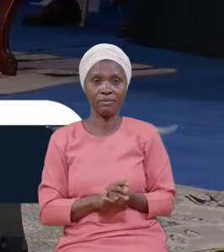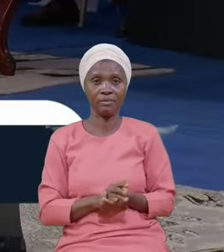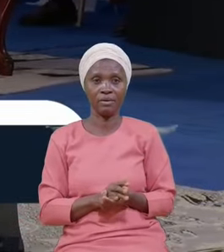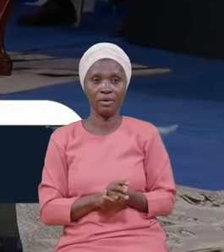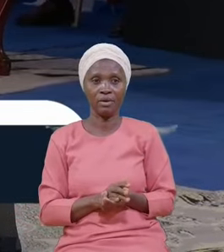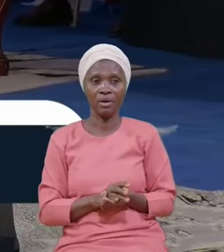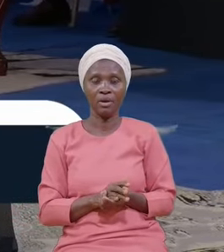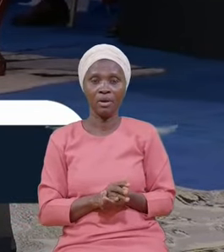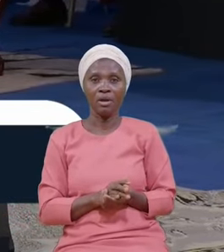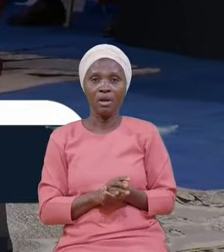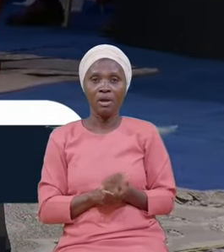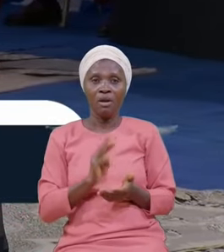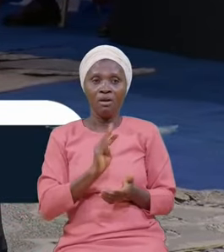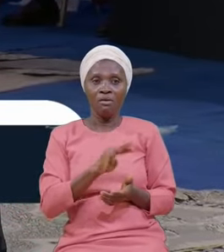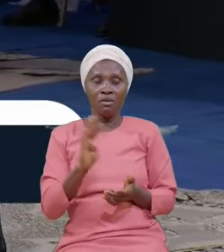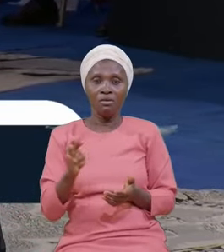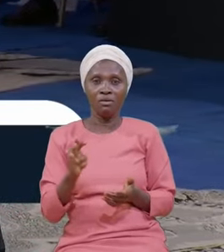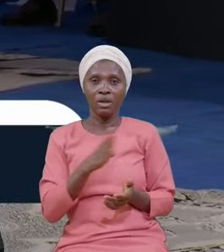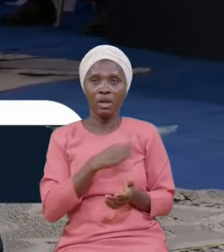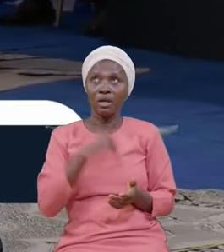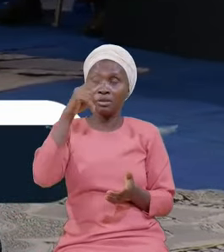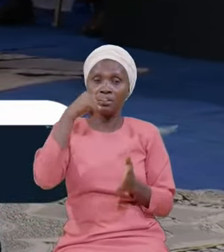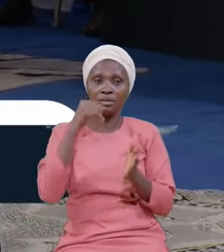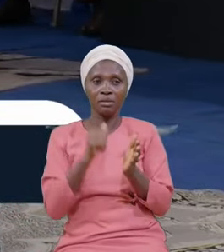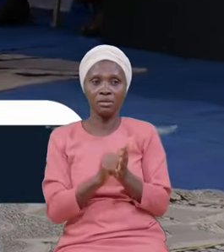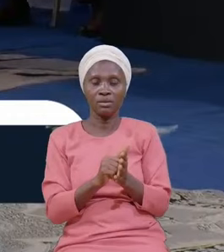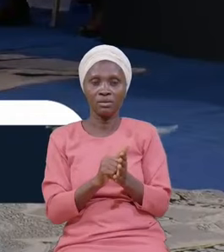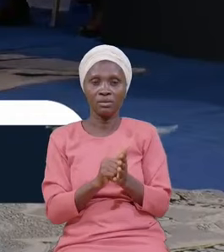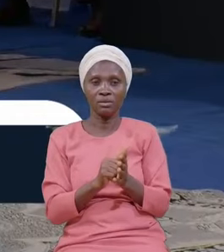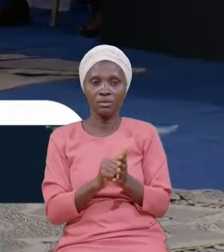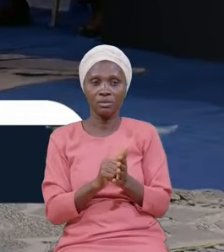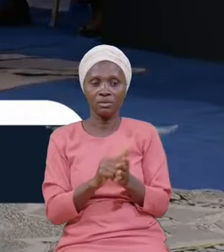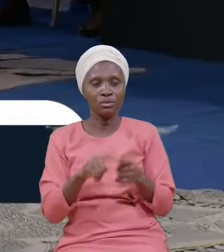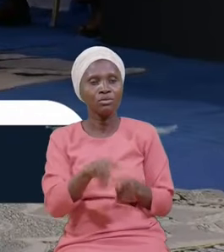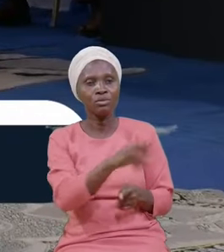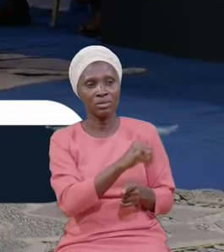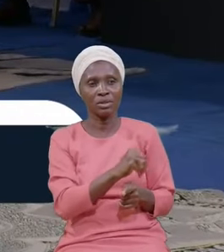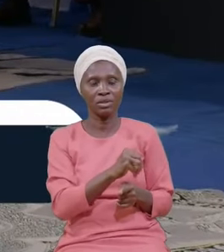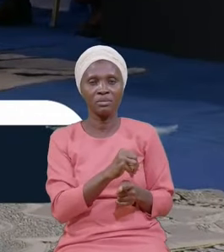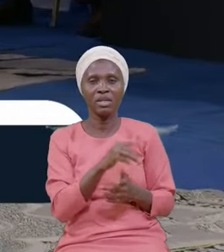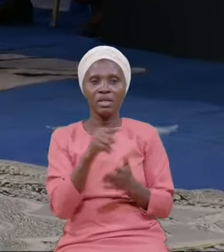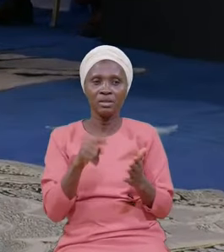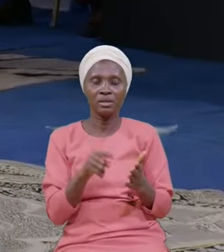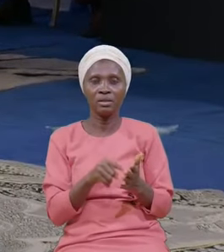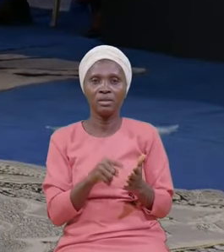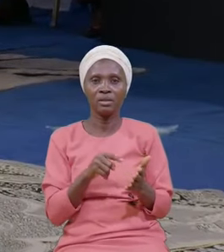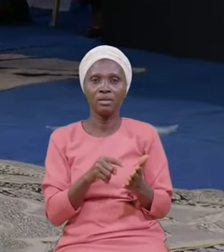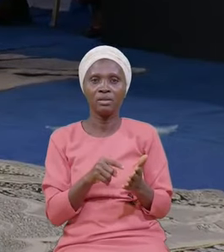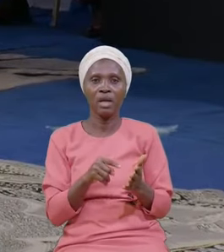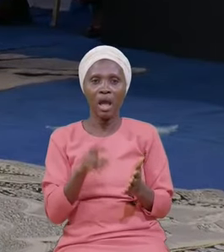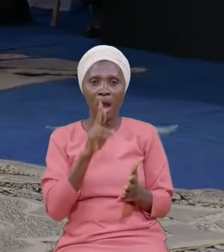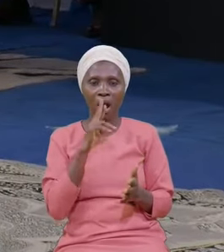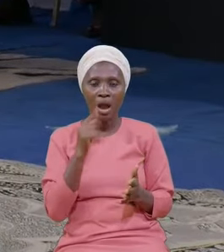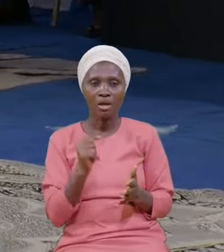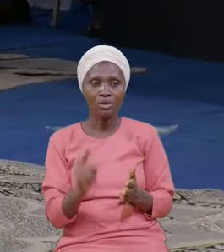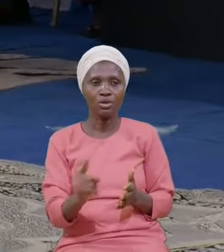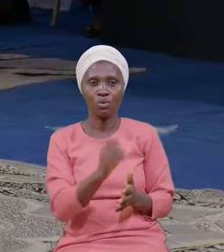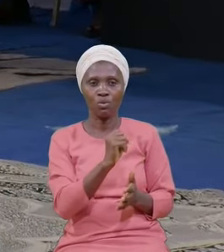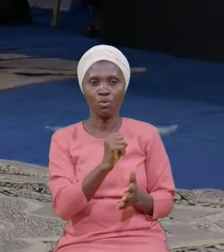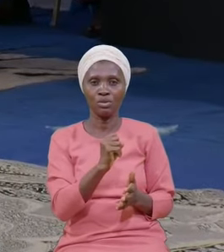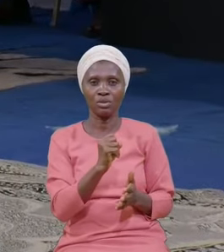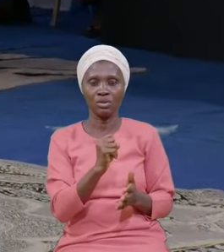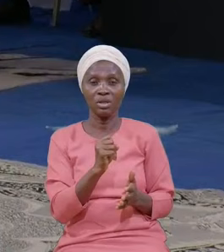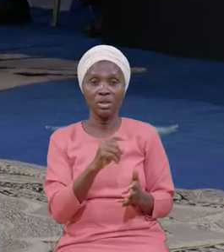44 and he said unto them the these are the words which I spake